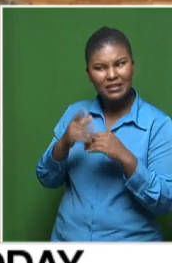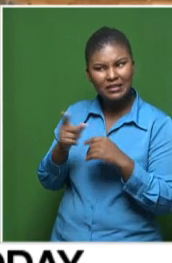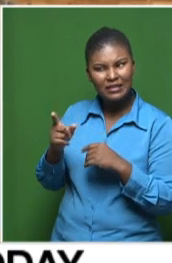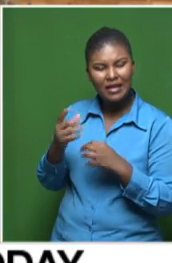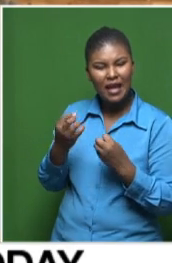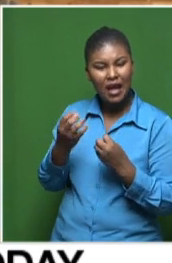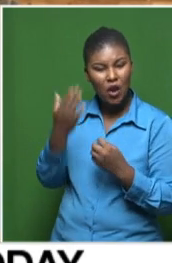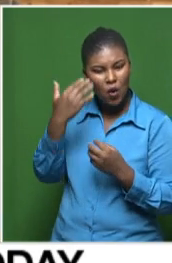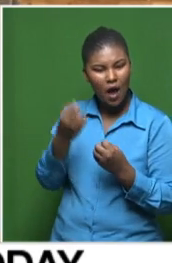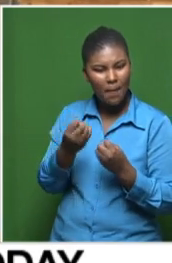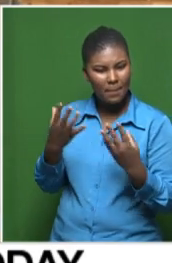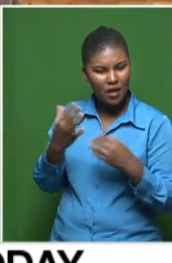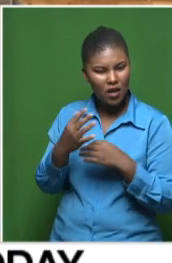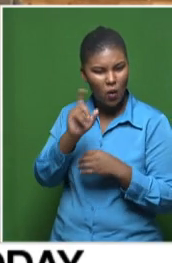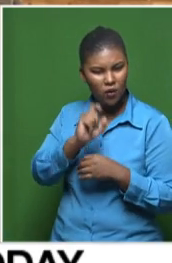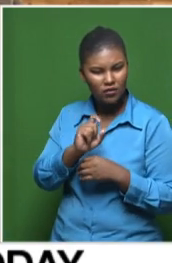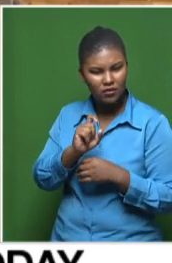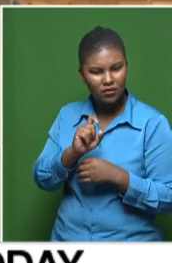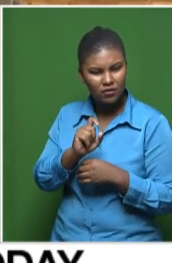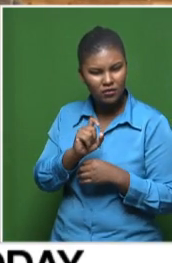you have any idea?